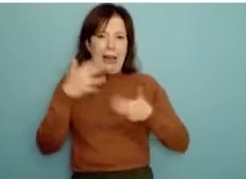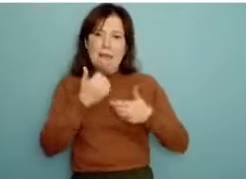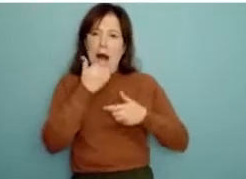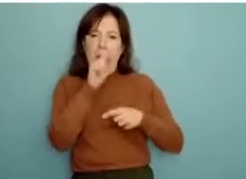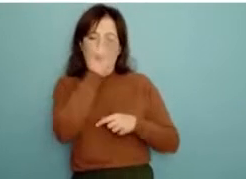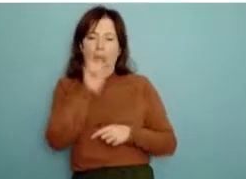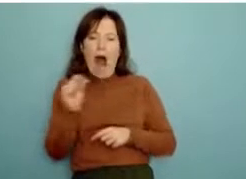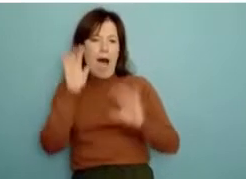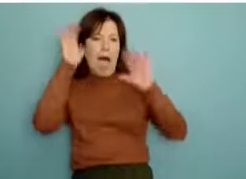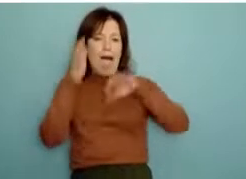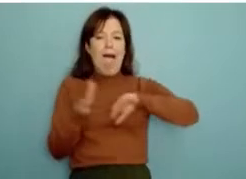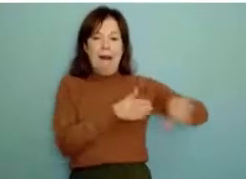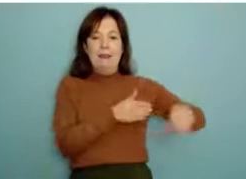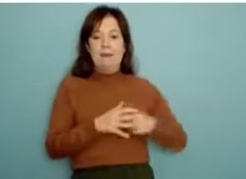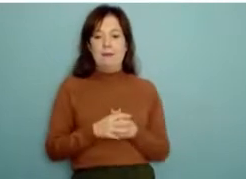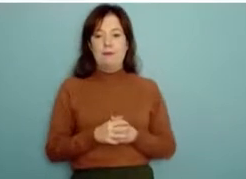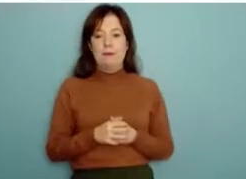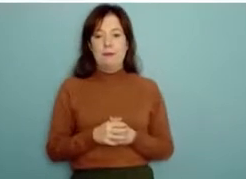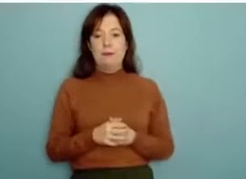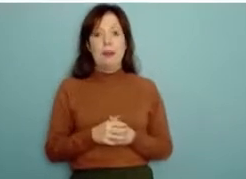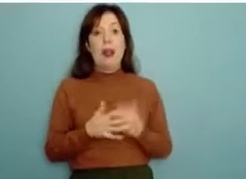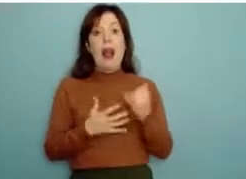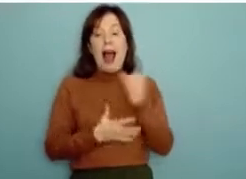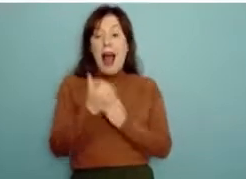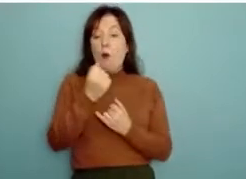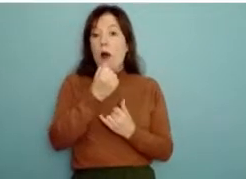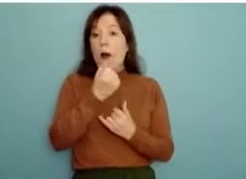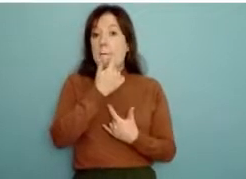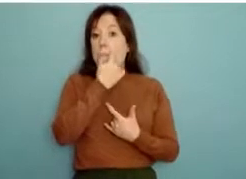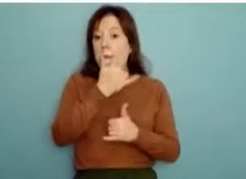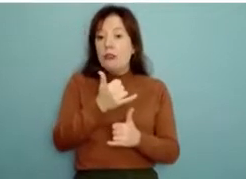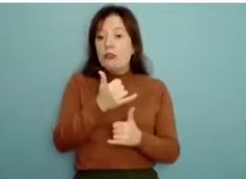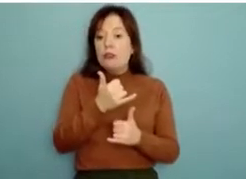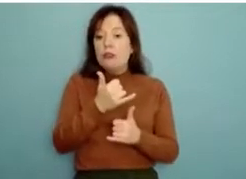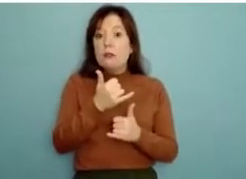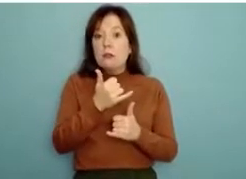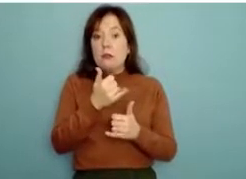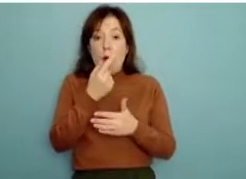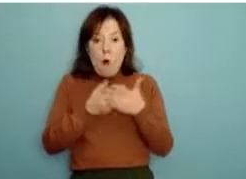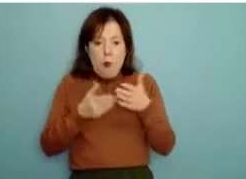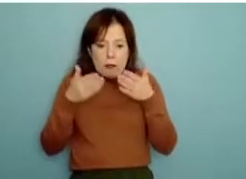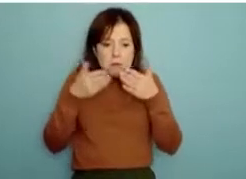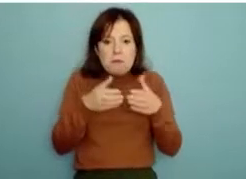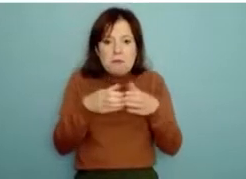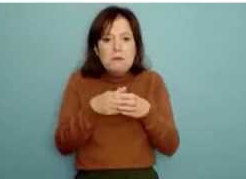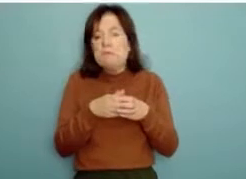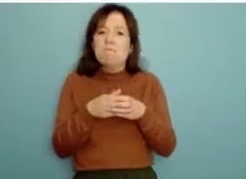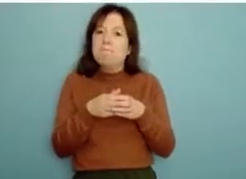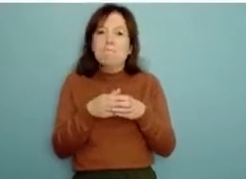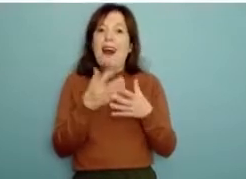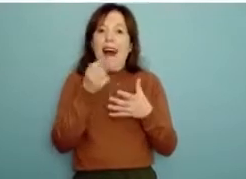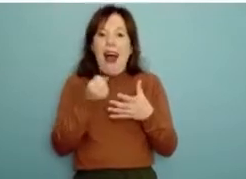that the implementation of routine outcome measures, they do not occur in a vacuum, and challenges must be considered through the lens